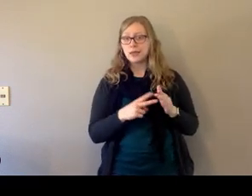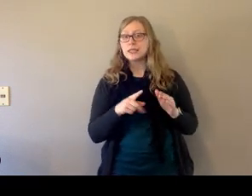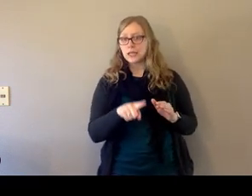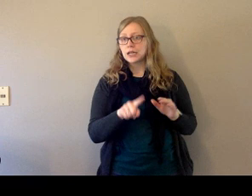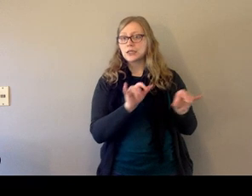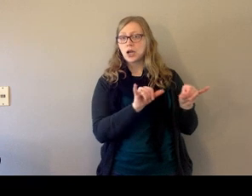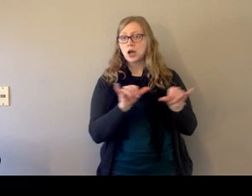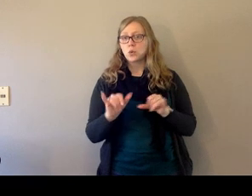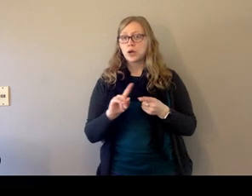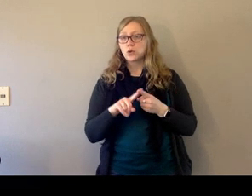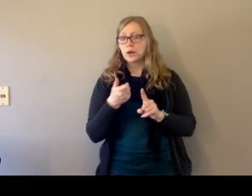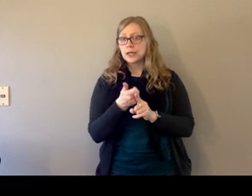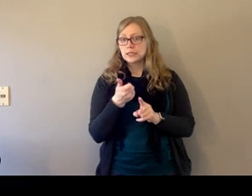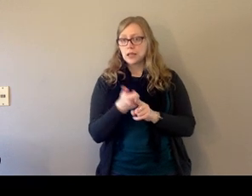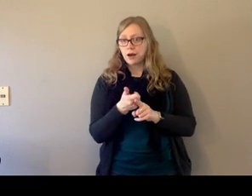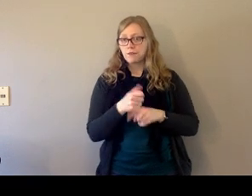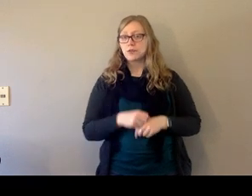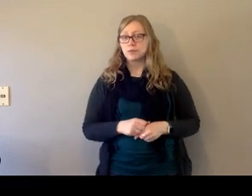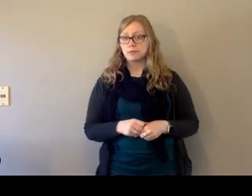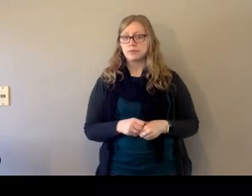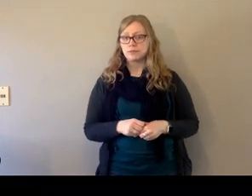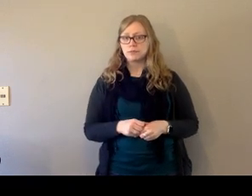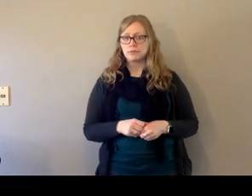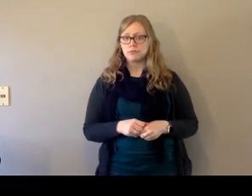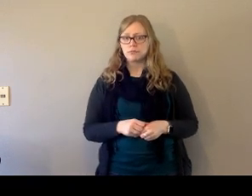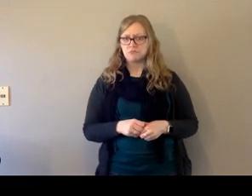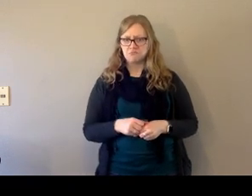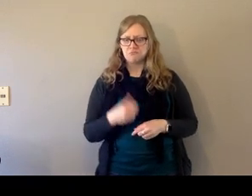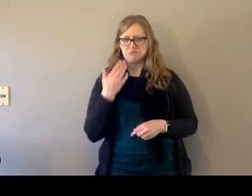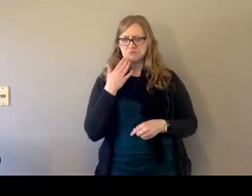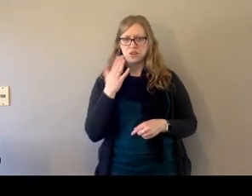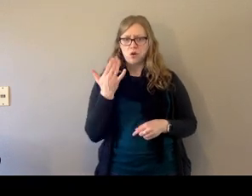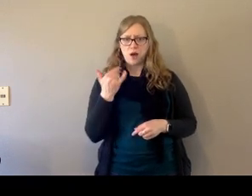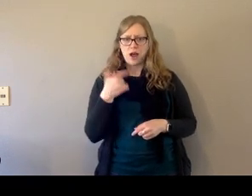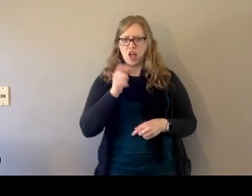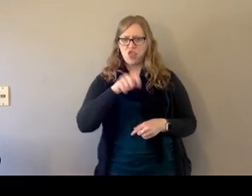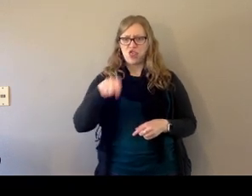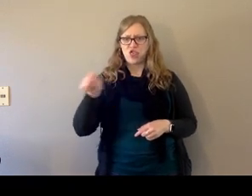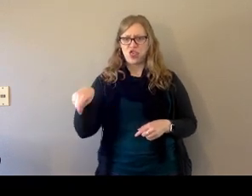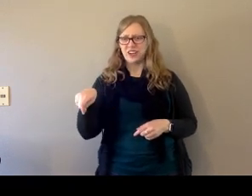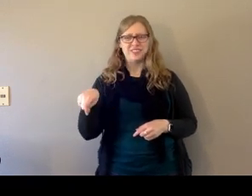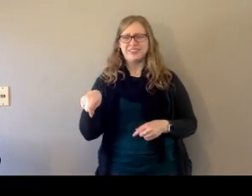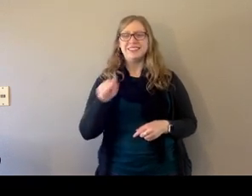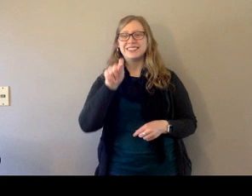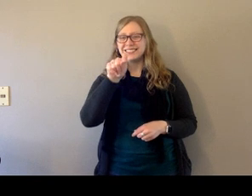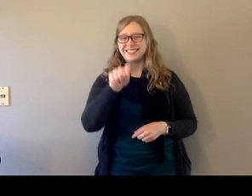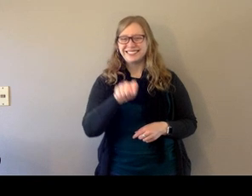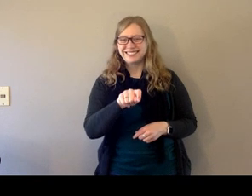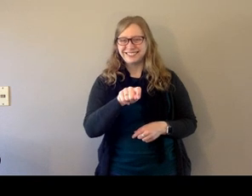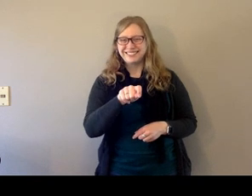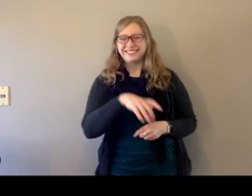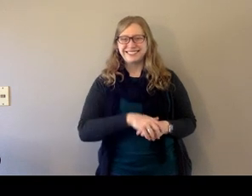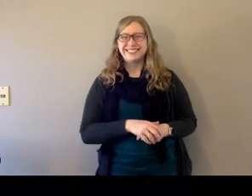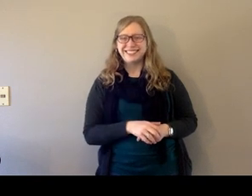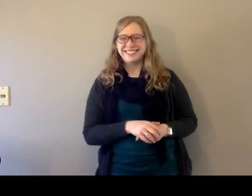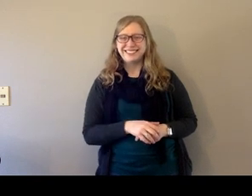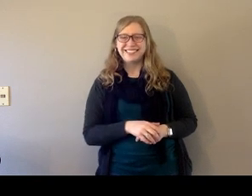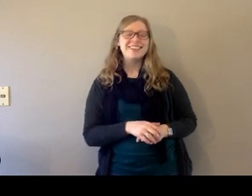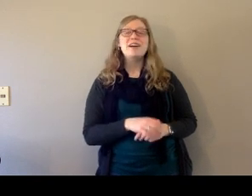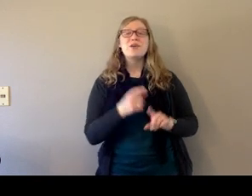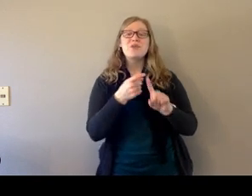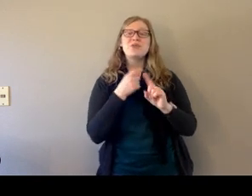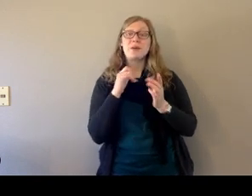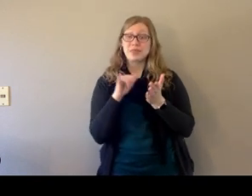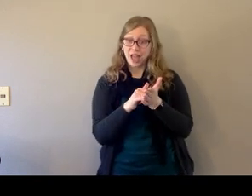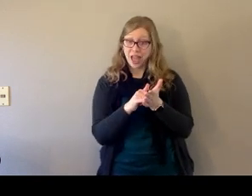itself. So I don't know why I put 3. Let's put 1 there. And based on this,